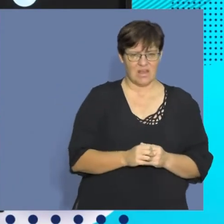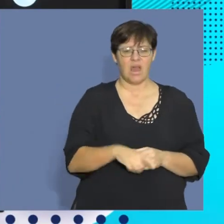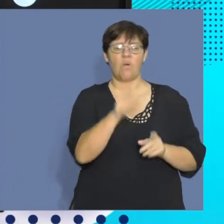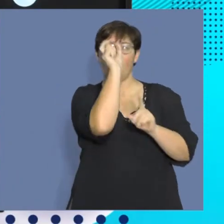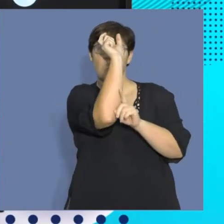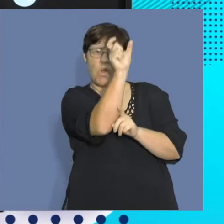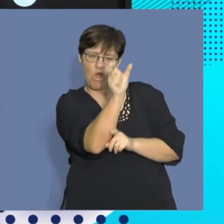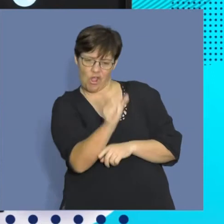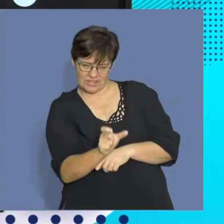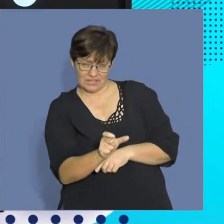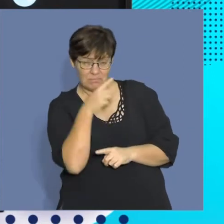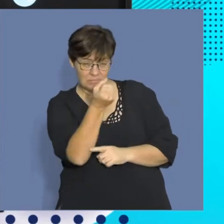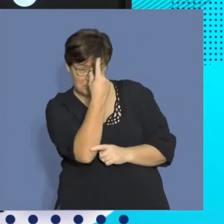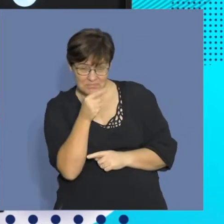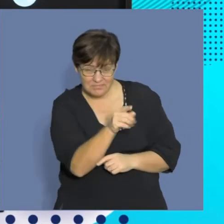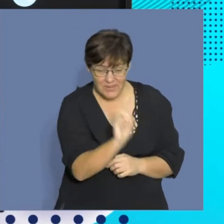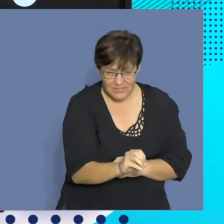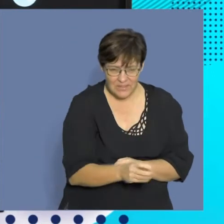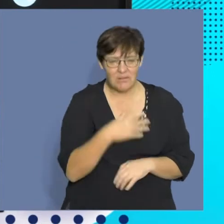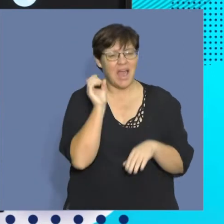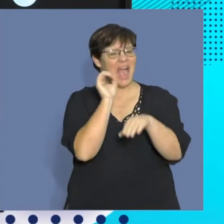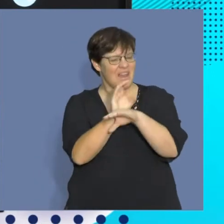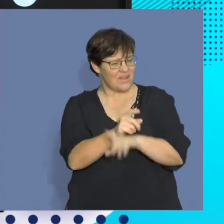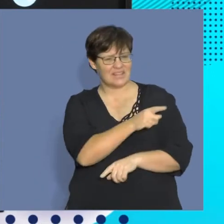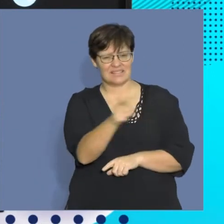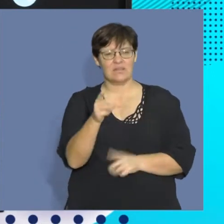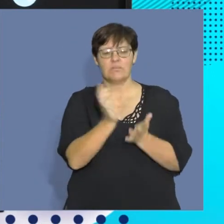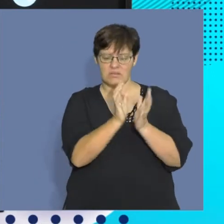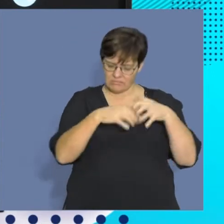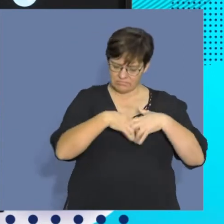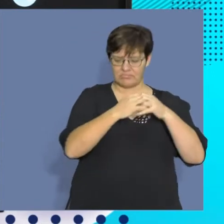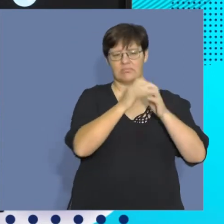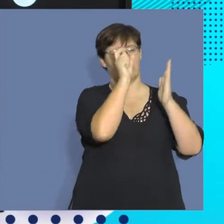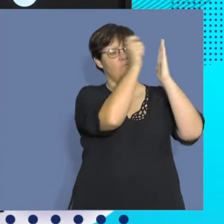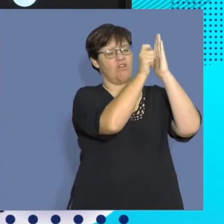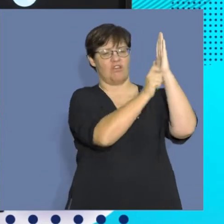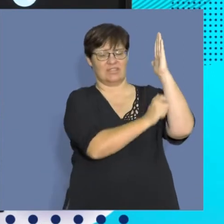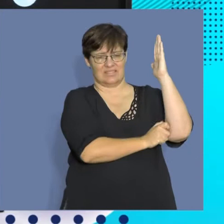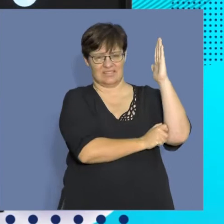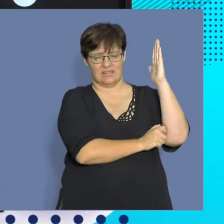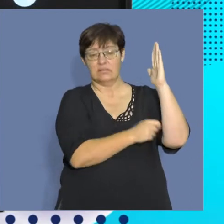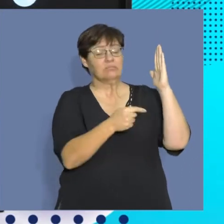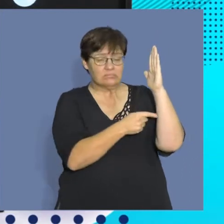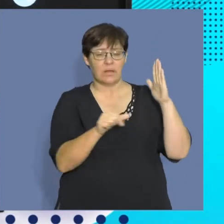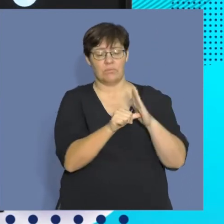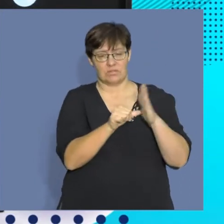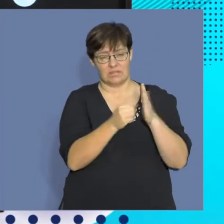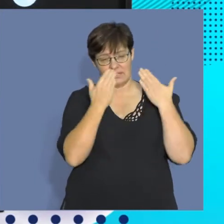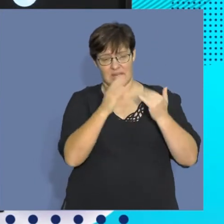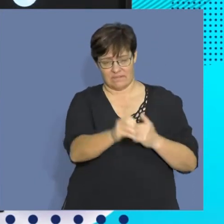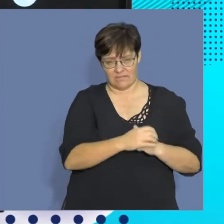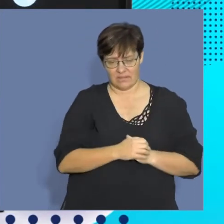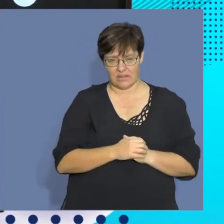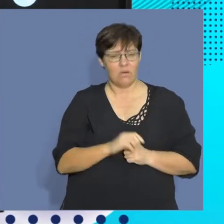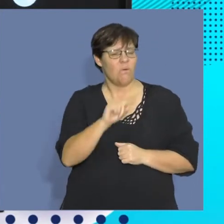list of terminology. And so often I advise my learners to be able to create a list of terms. And that is important when you